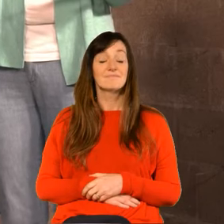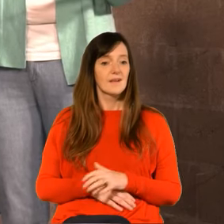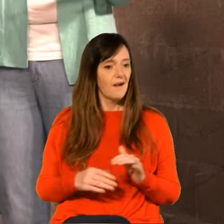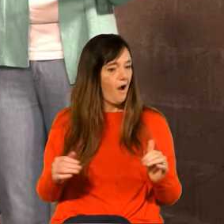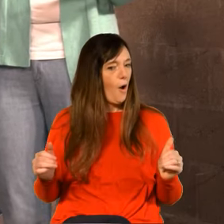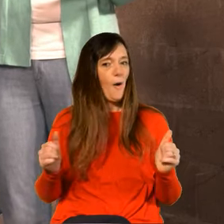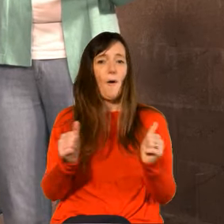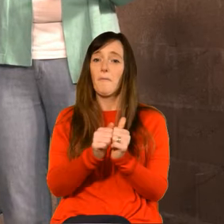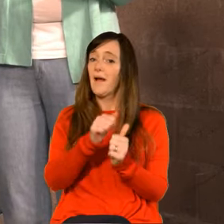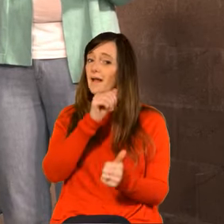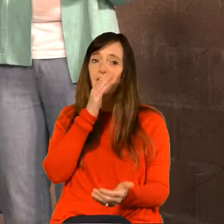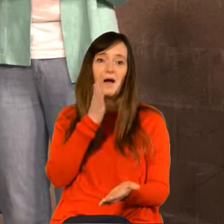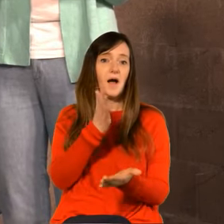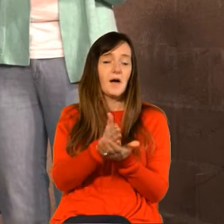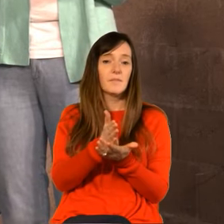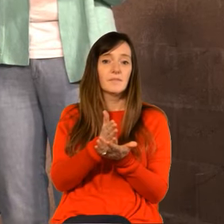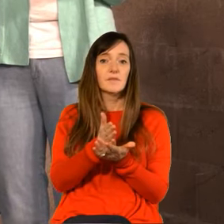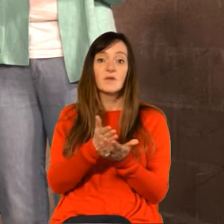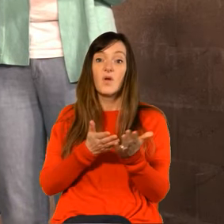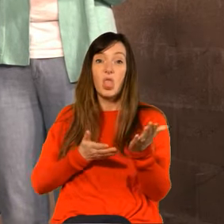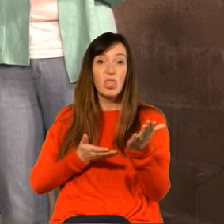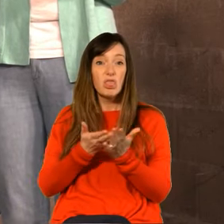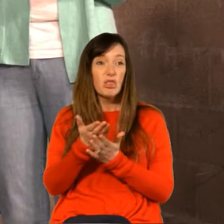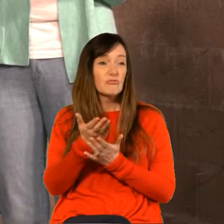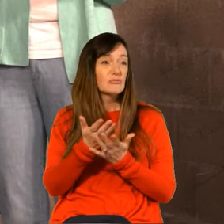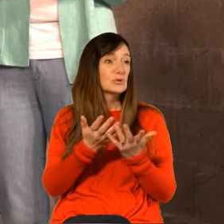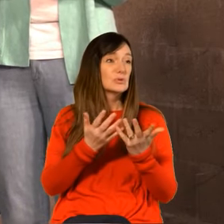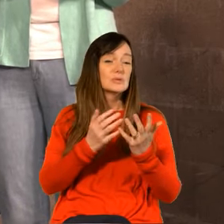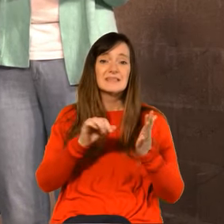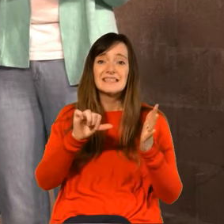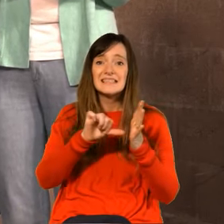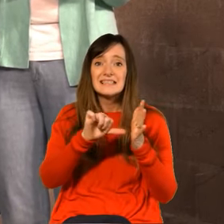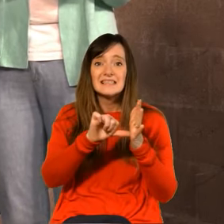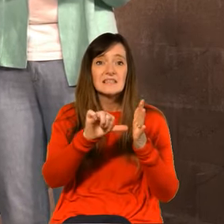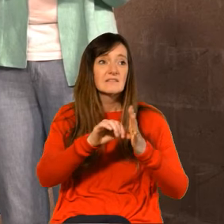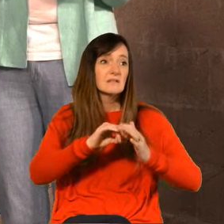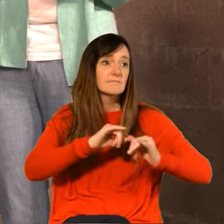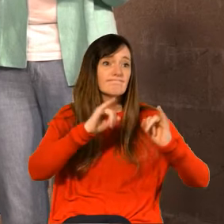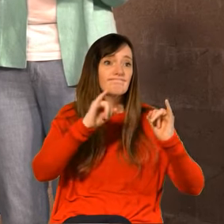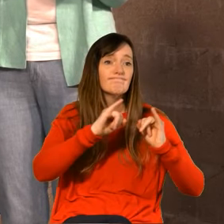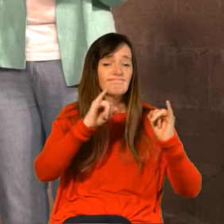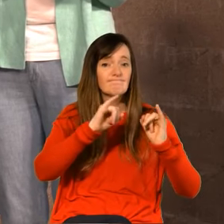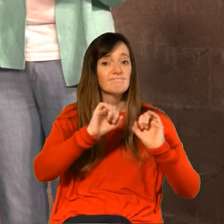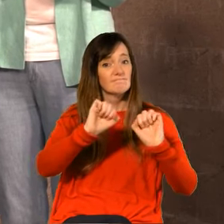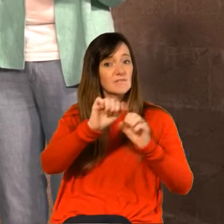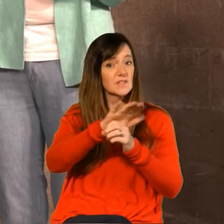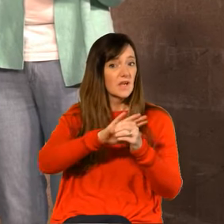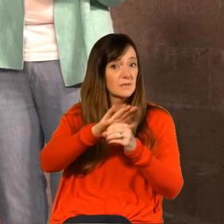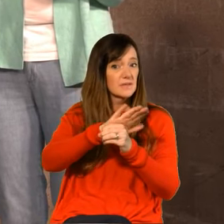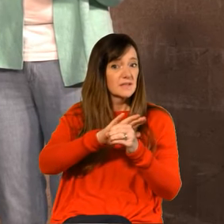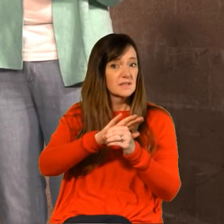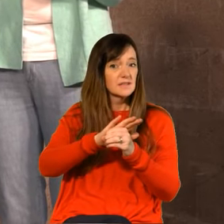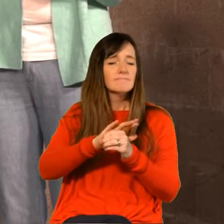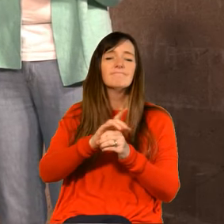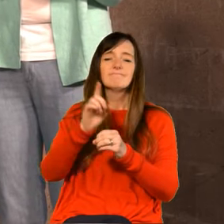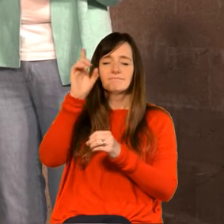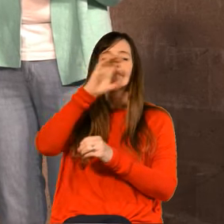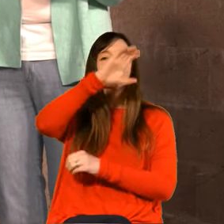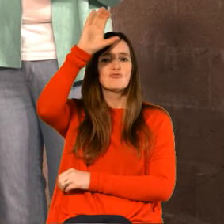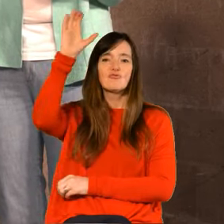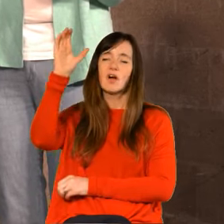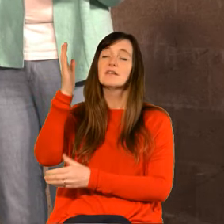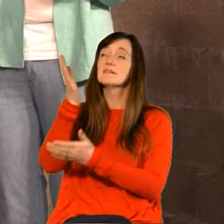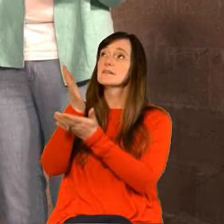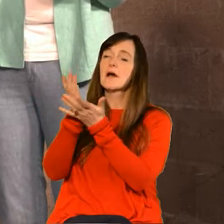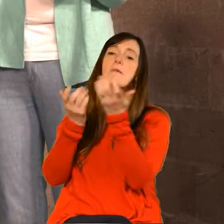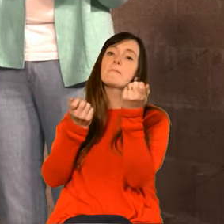Amen indeed. Well, through whatever storm you might be facing, Christ is indeed Lord. And